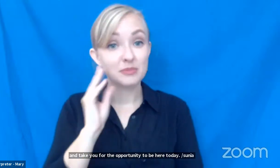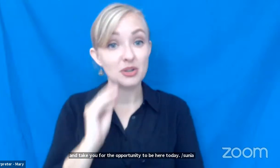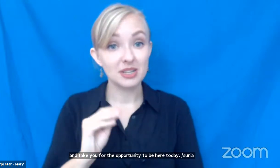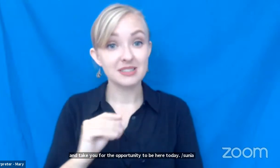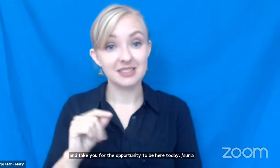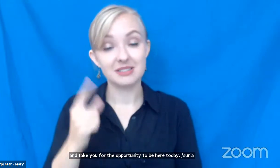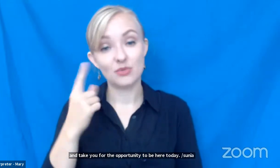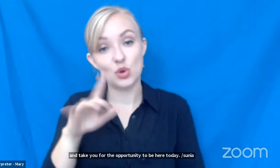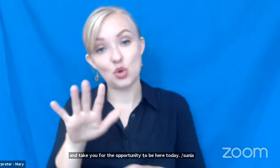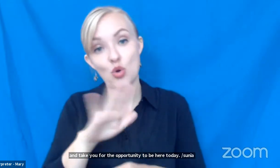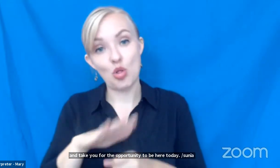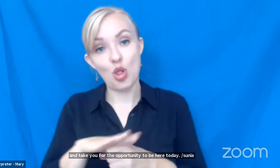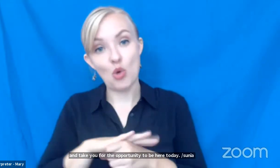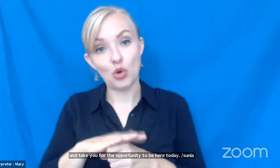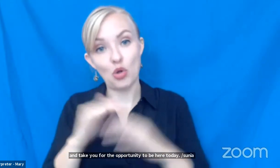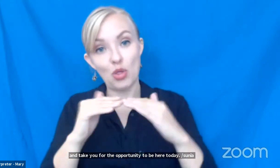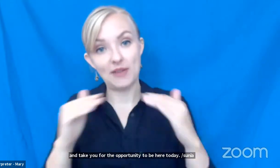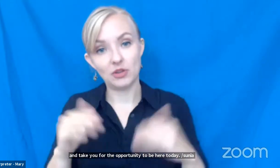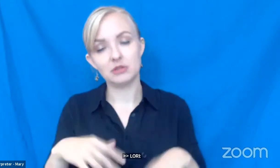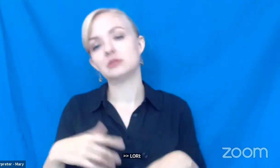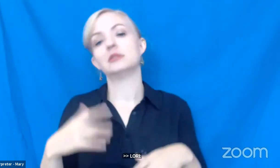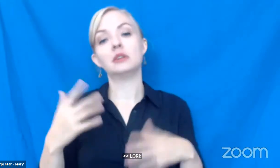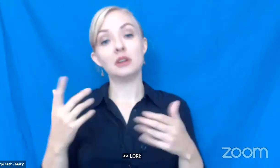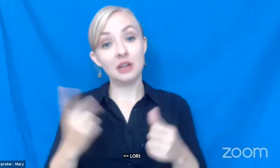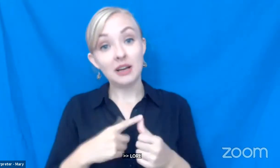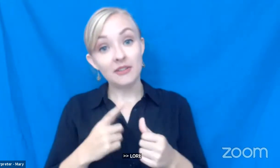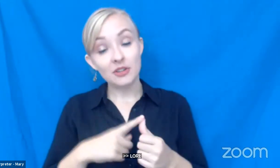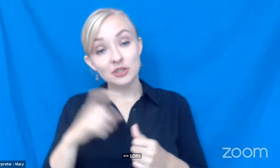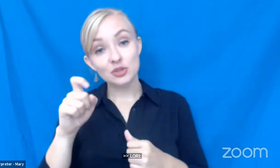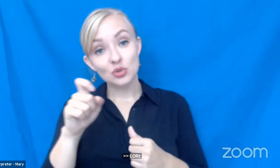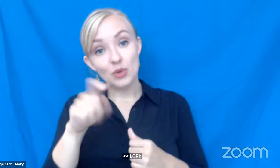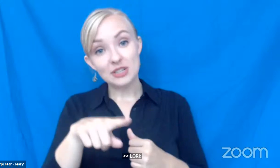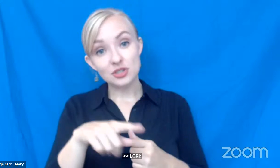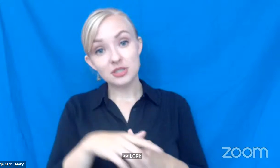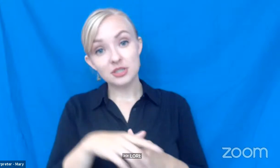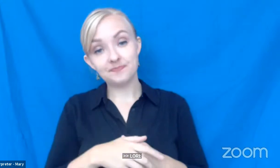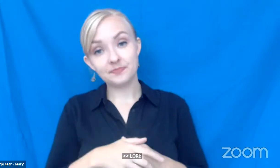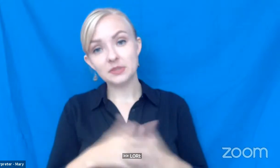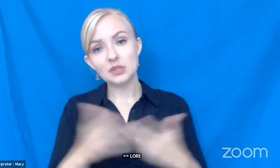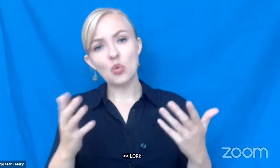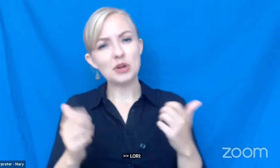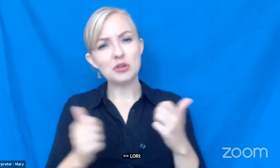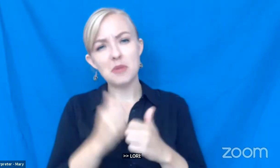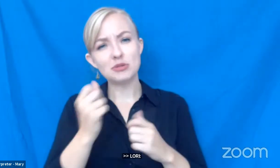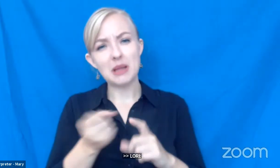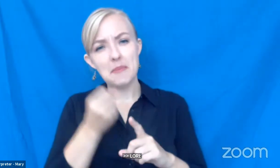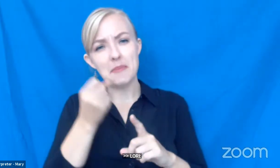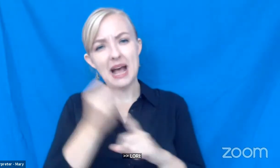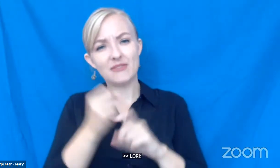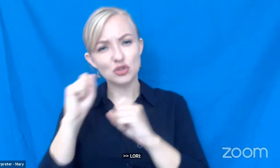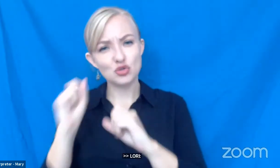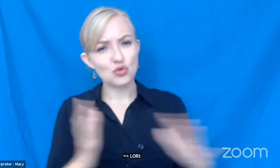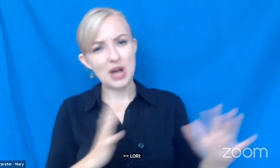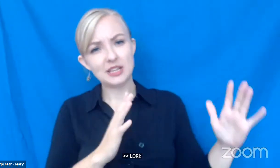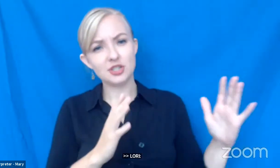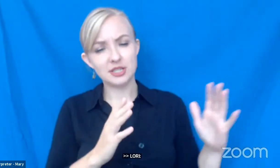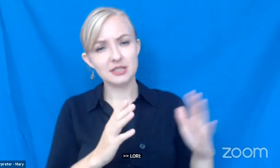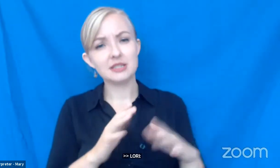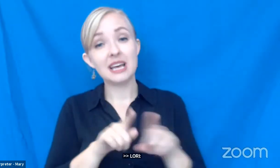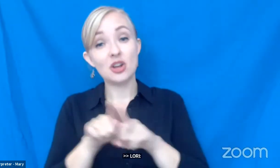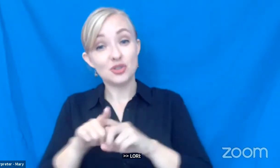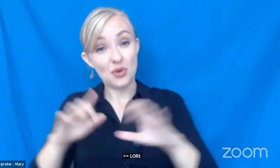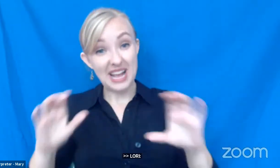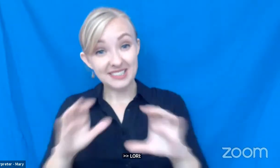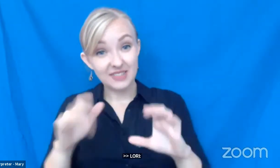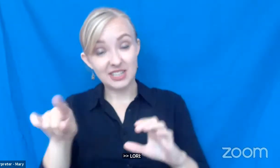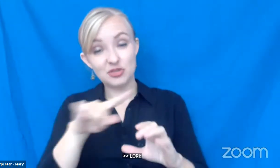local level. I'd like to start maybe with the first question. What are the most impactful strategies and activities that